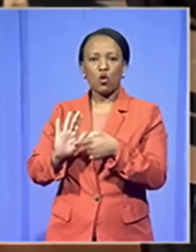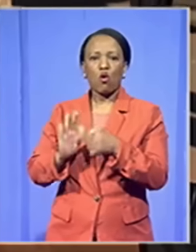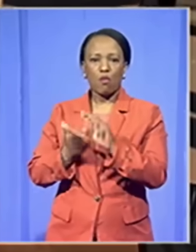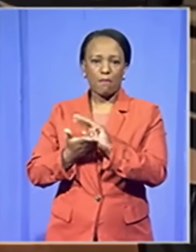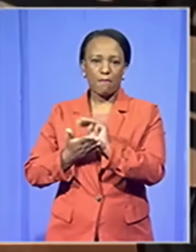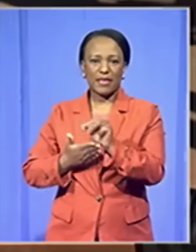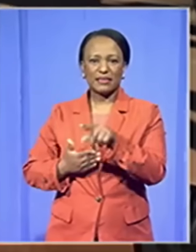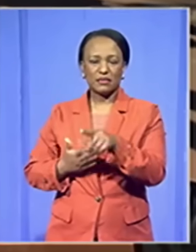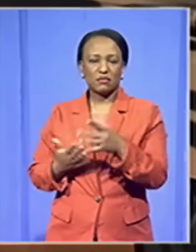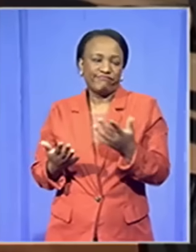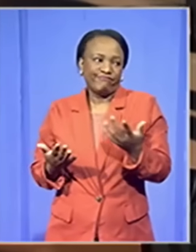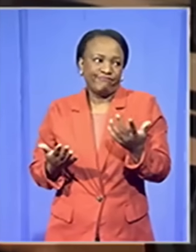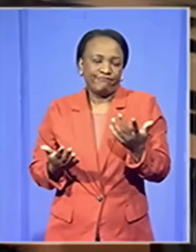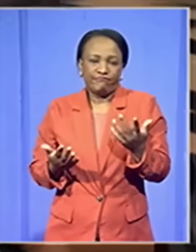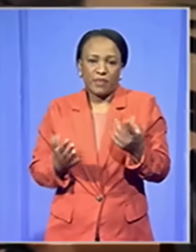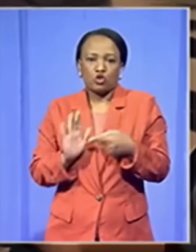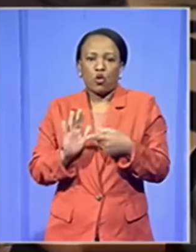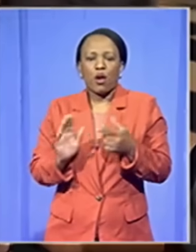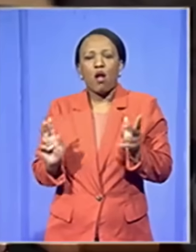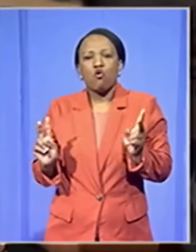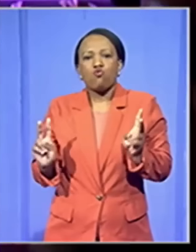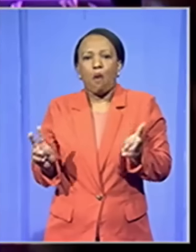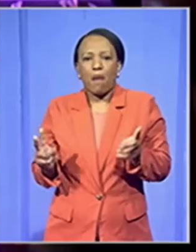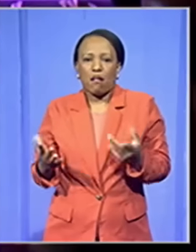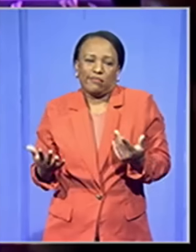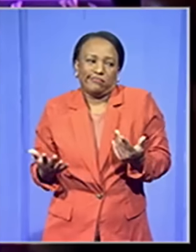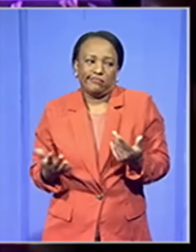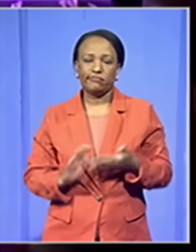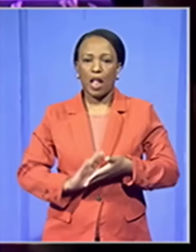it's a norm, that this happens all the time.